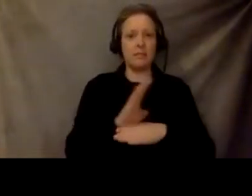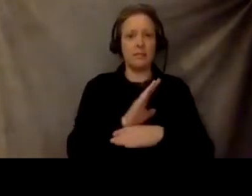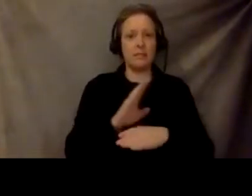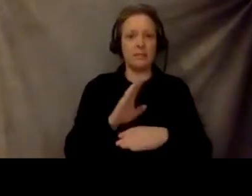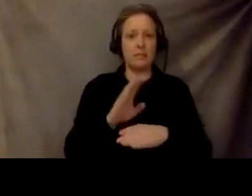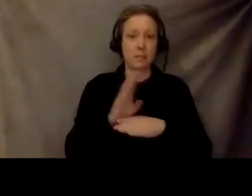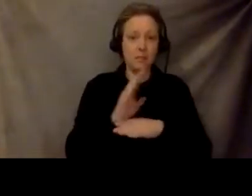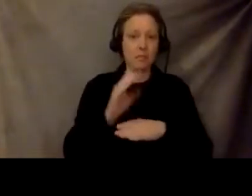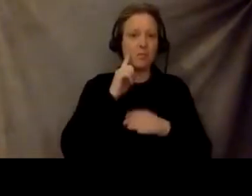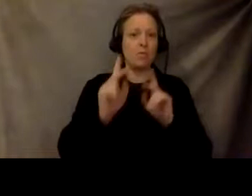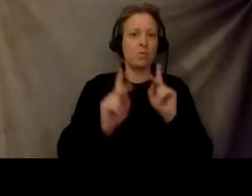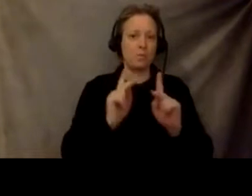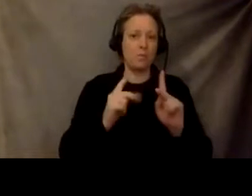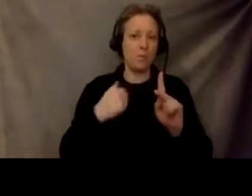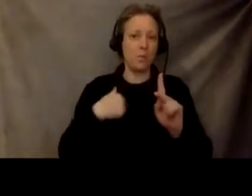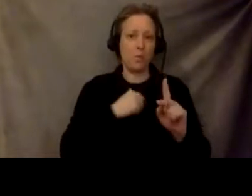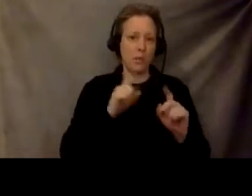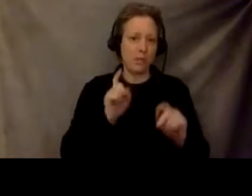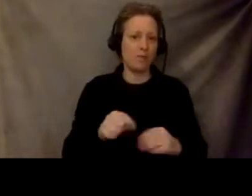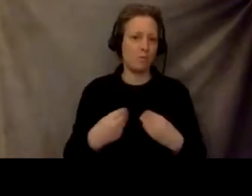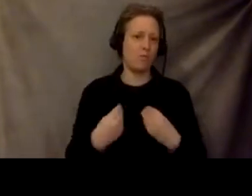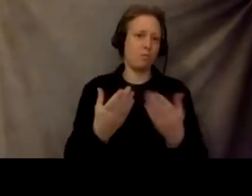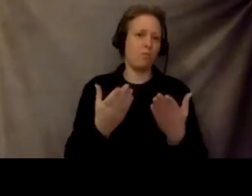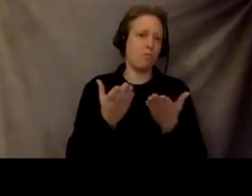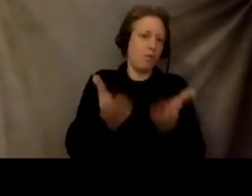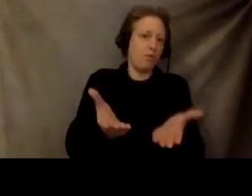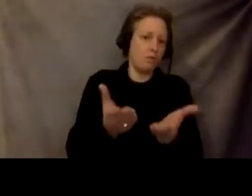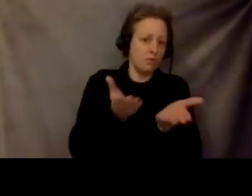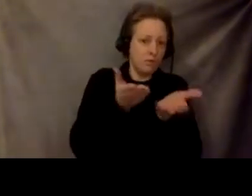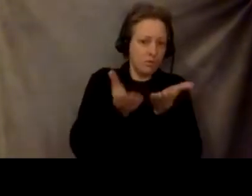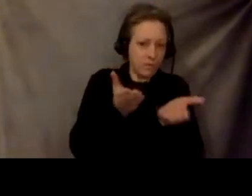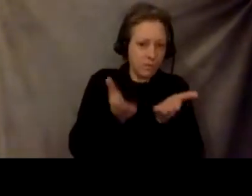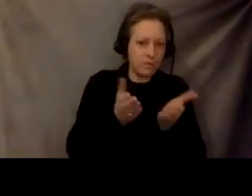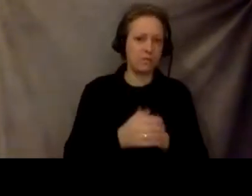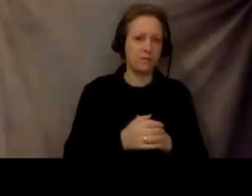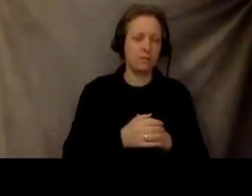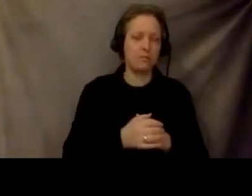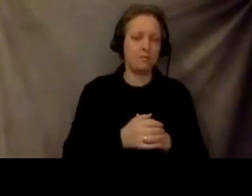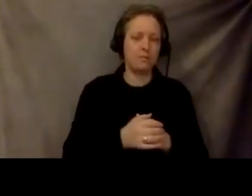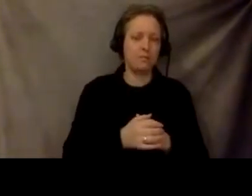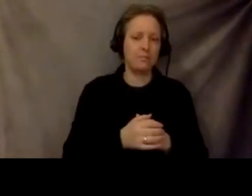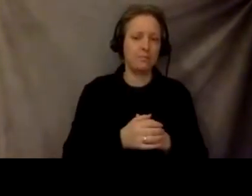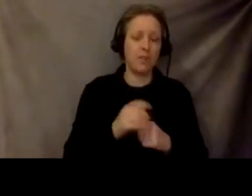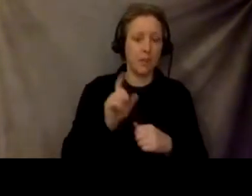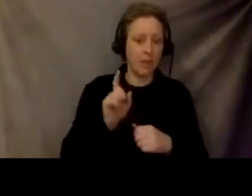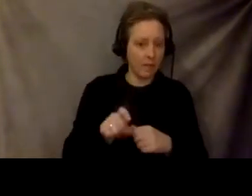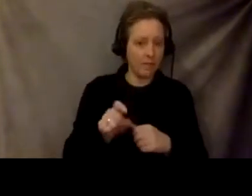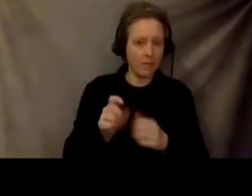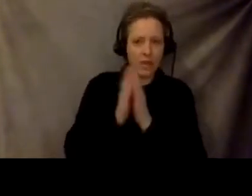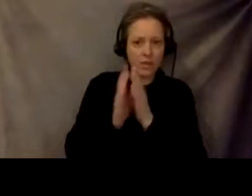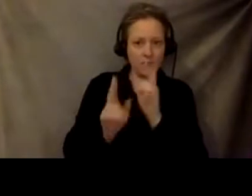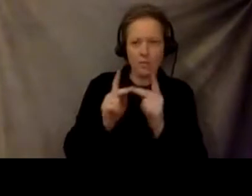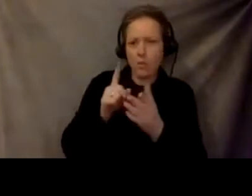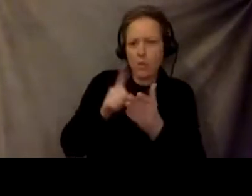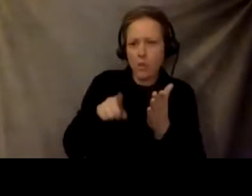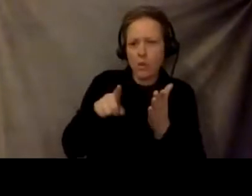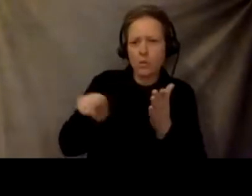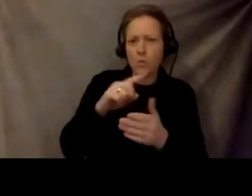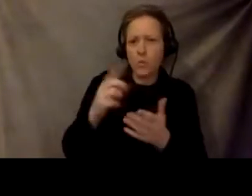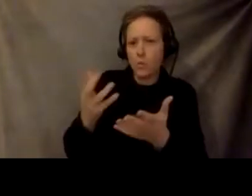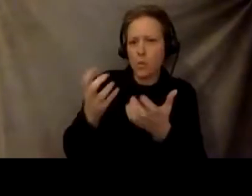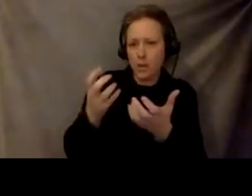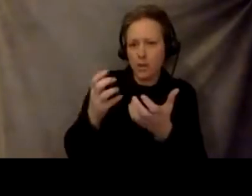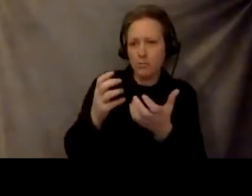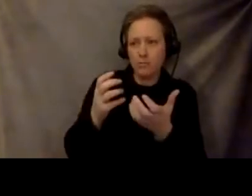do that at the least possible cost. And we ought to ask them what they want. And if they don't want something, we shouldn't be putting things in without some sort of vote